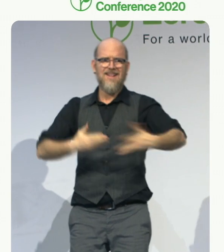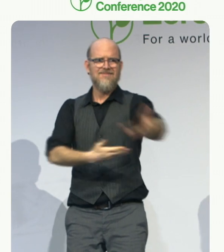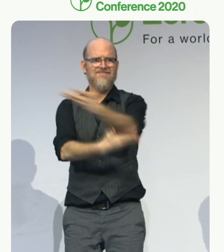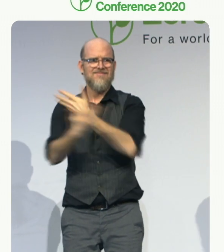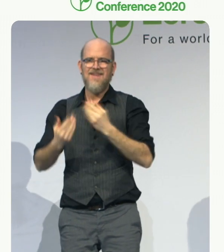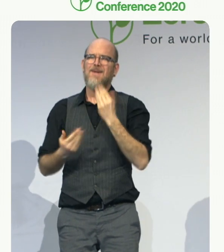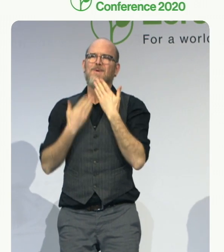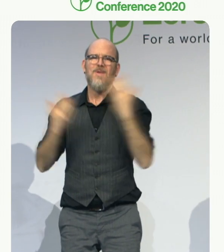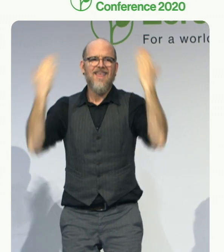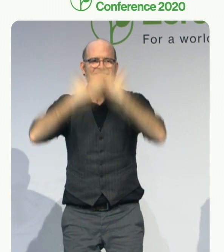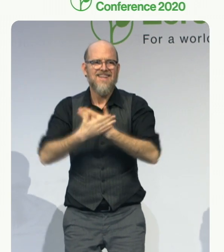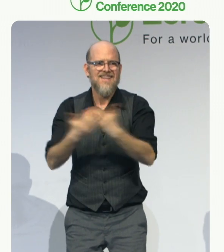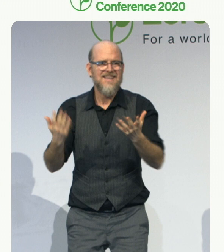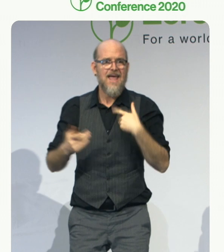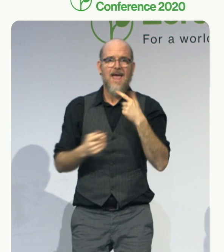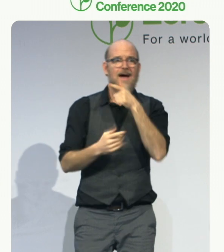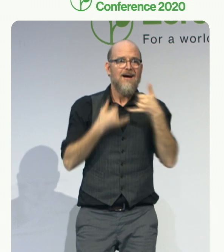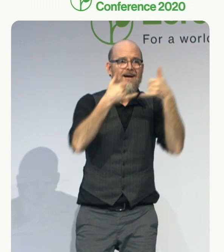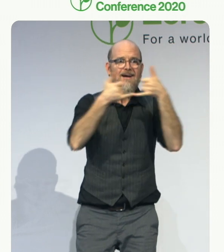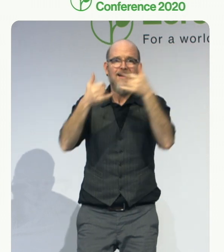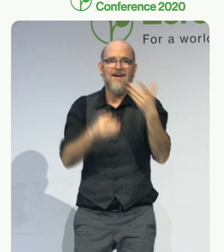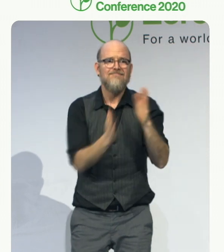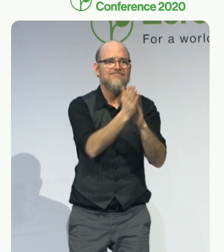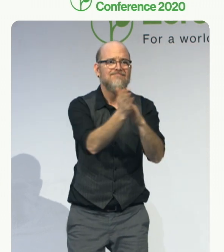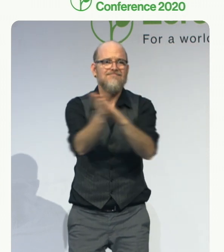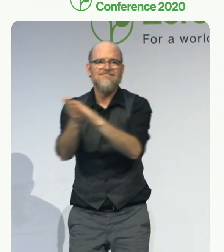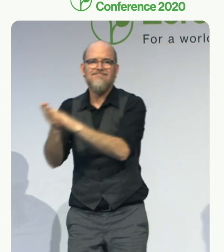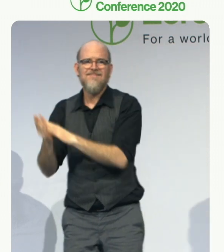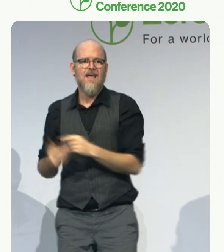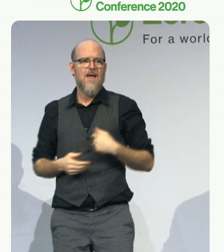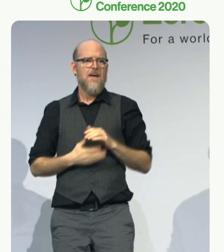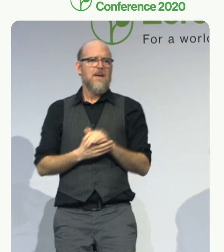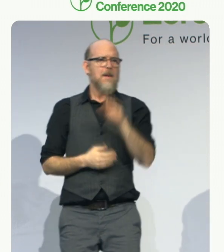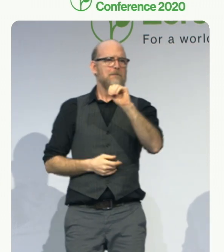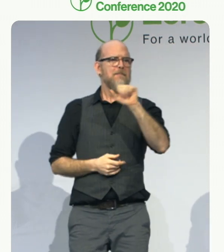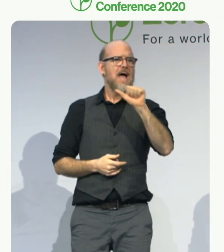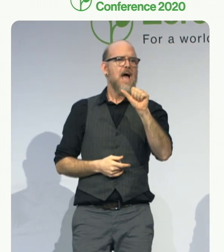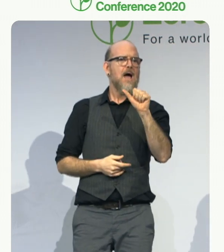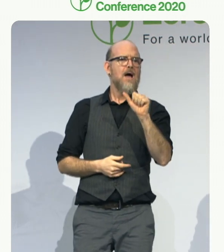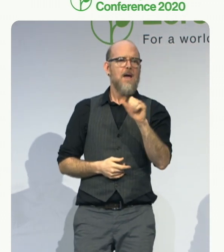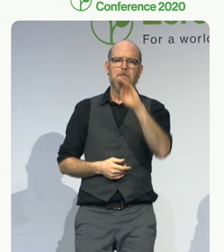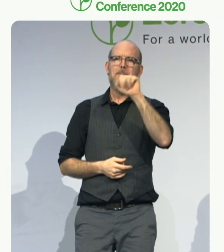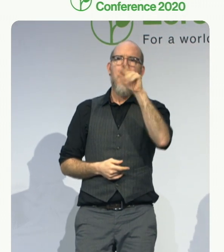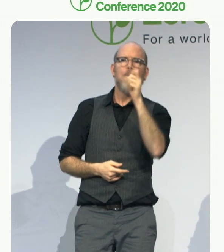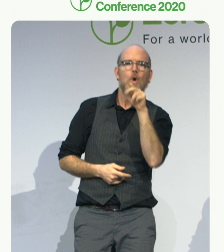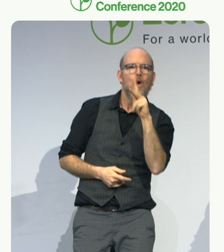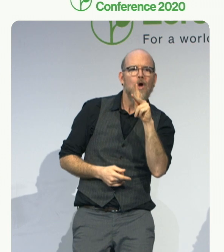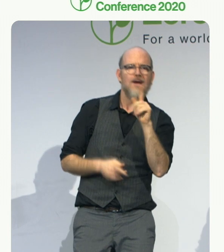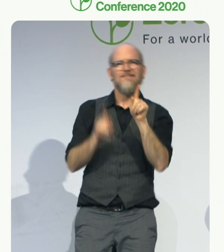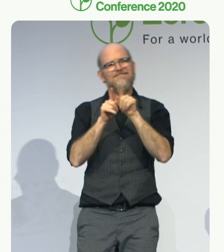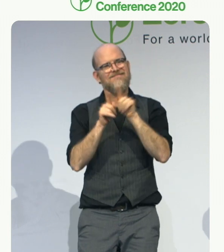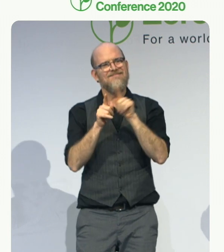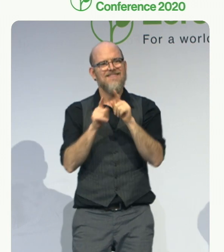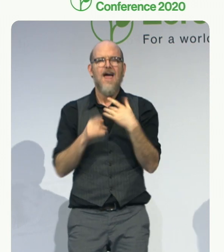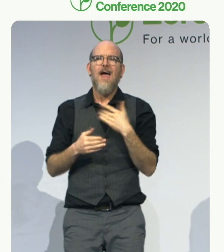tonight, Mabruk, congratulations. It's wonderful to be with you all here and to be given the opportunity to share my